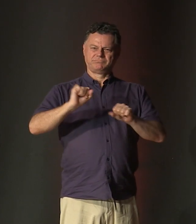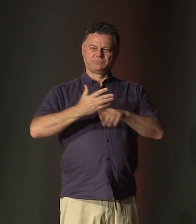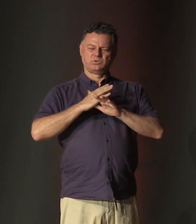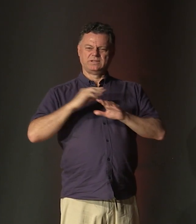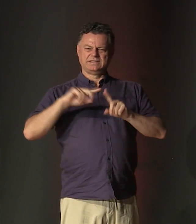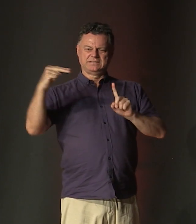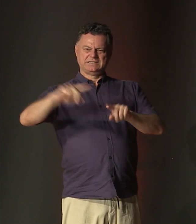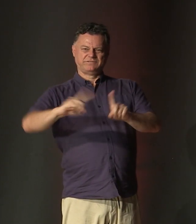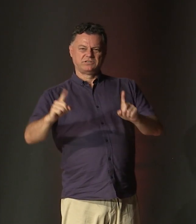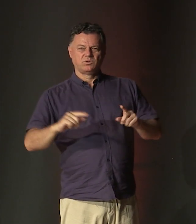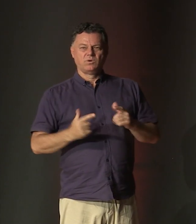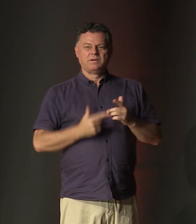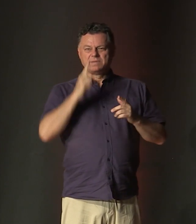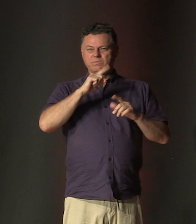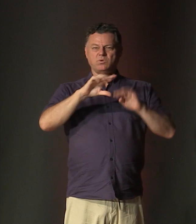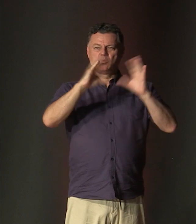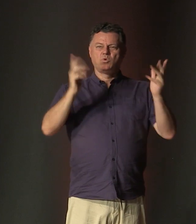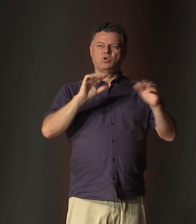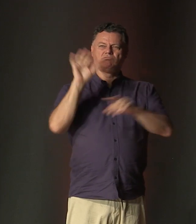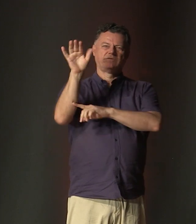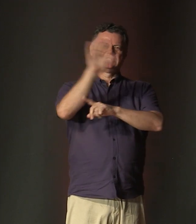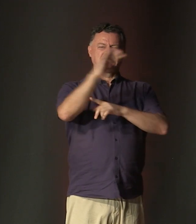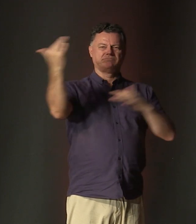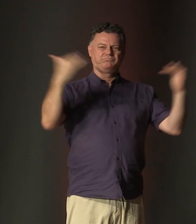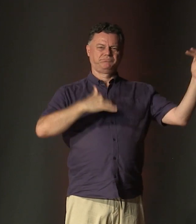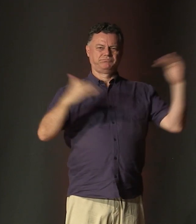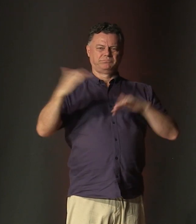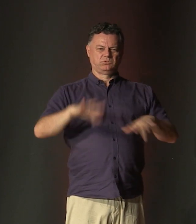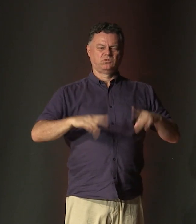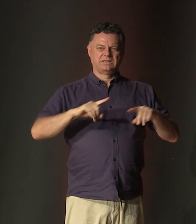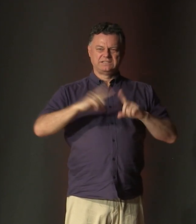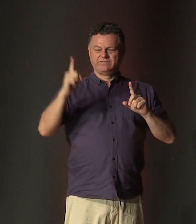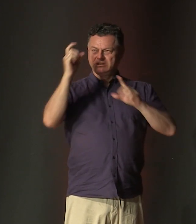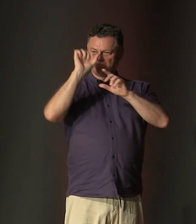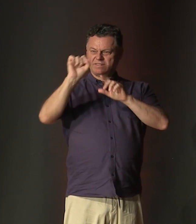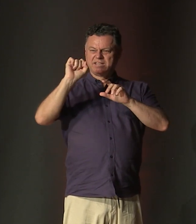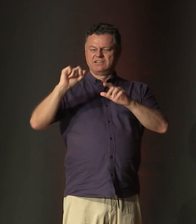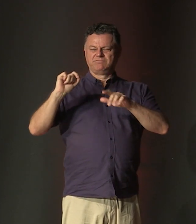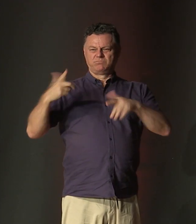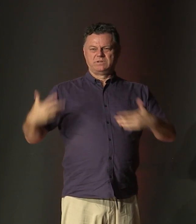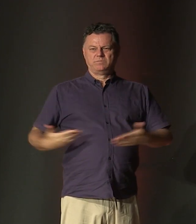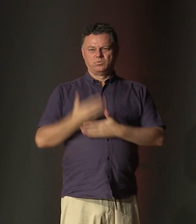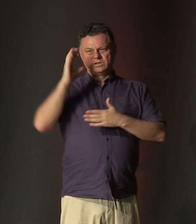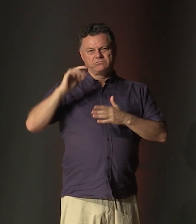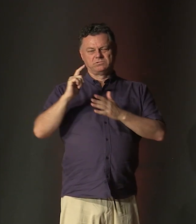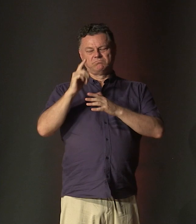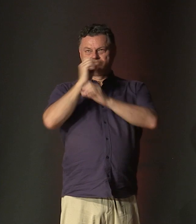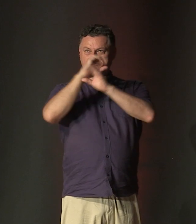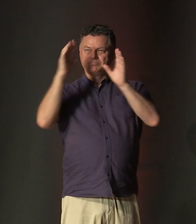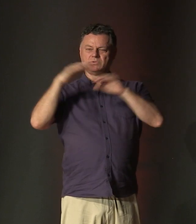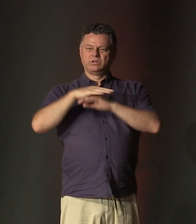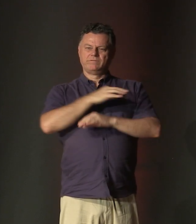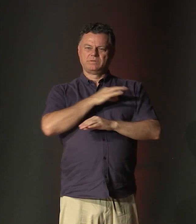tries to boil these concepts down into a single definition, to tell you what privacy is and what it